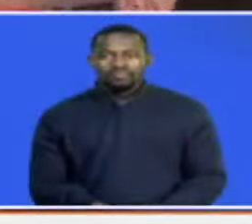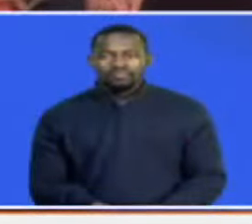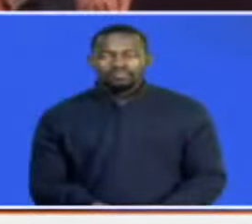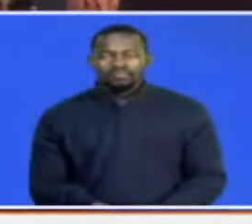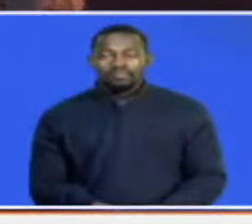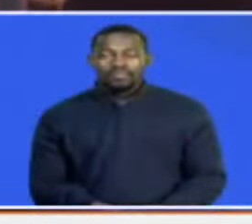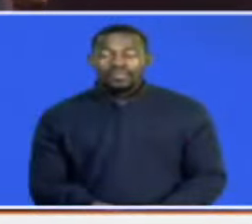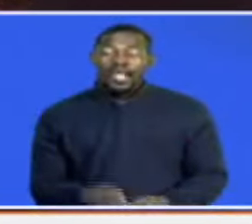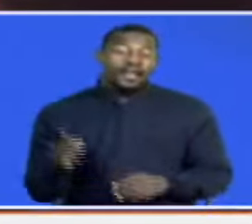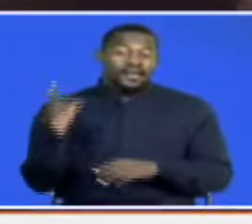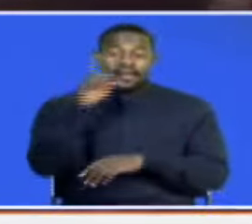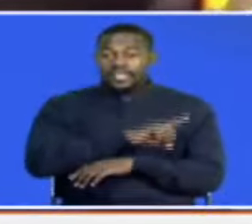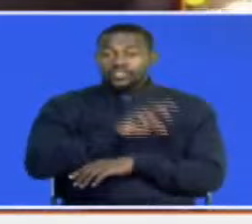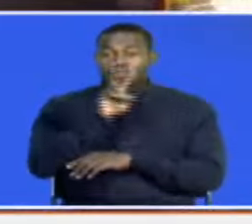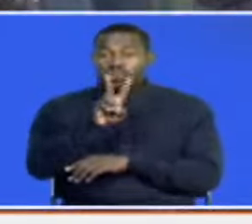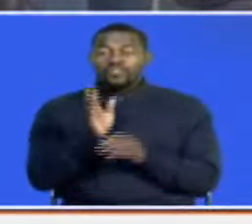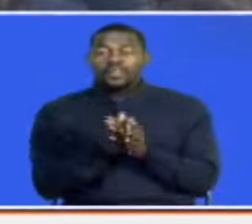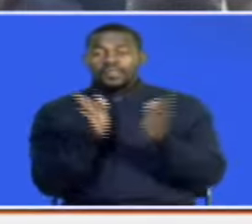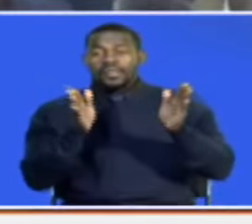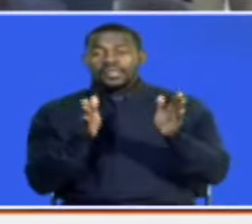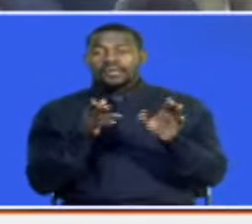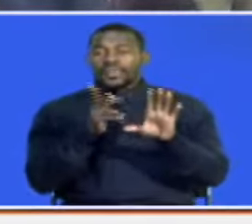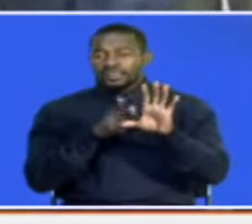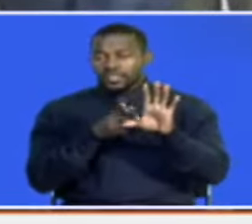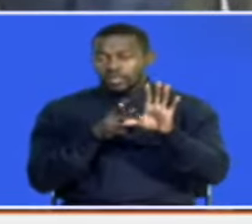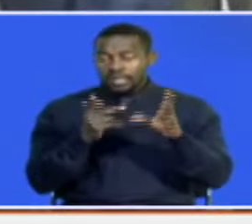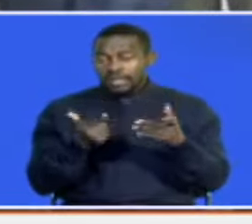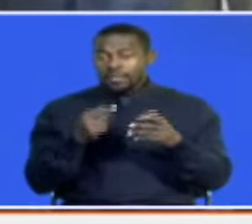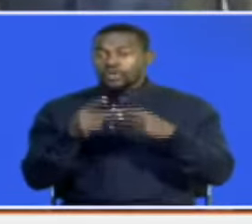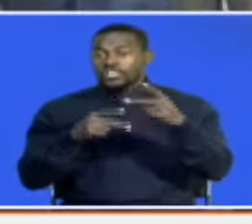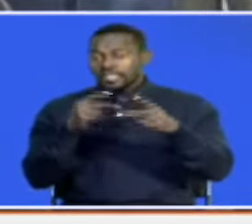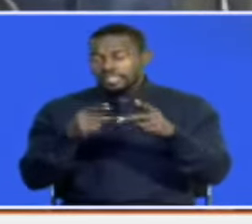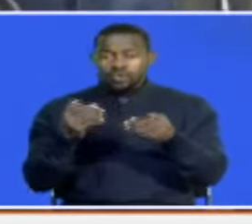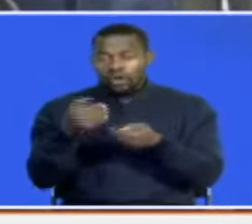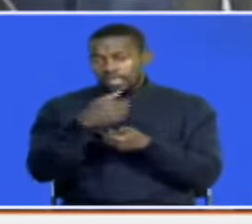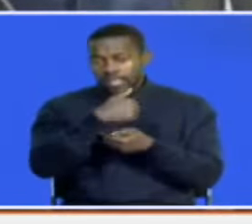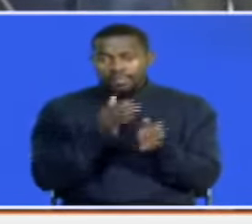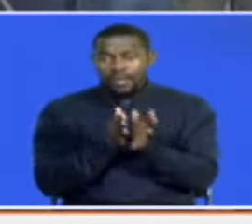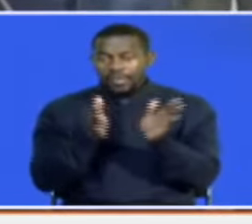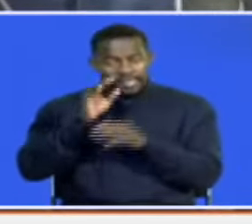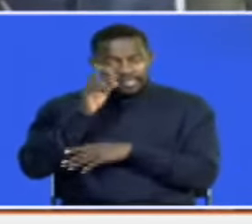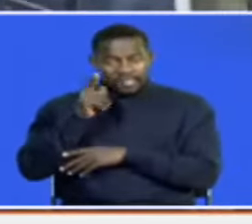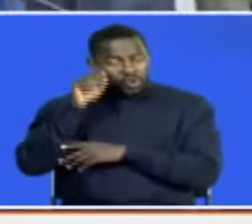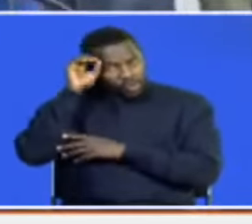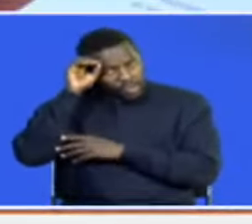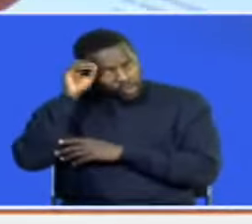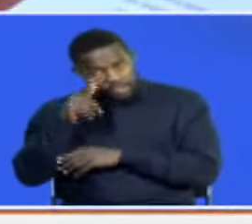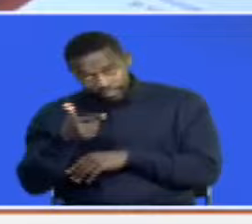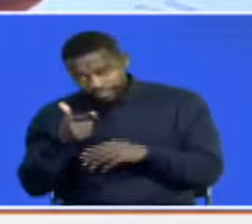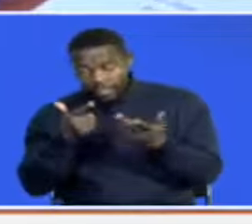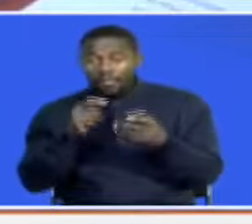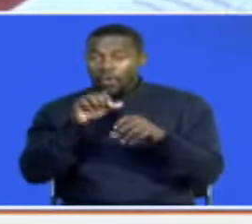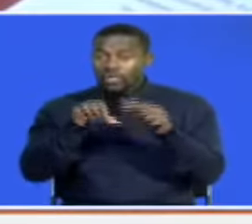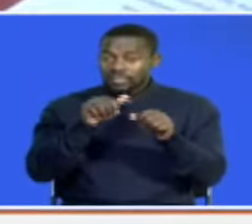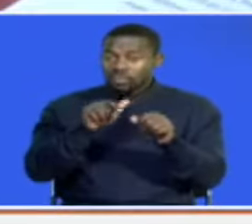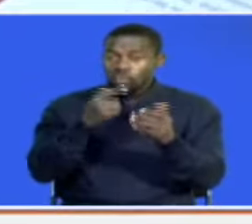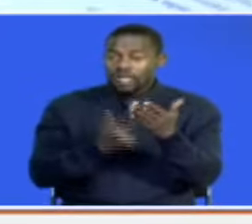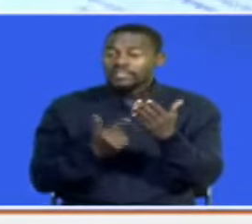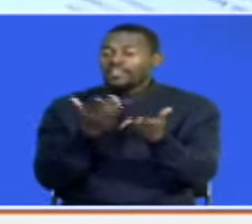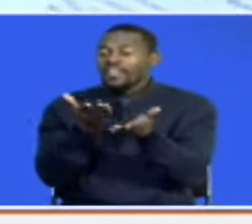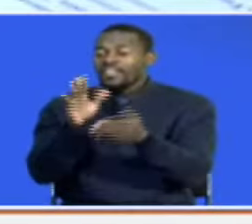Day two of the public participation exercise to collect views concerning a motion tabled before National Assembly to remove Deputy